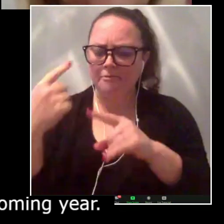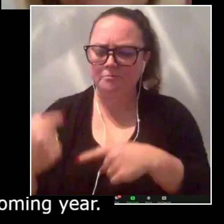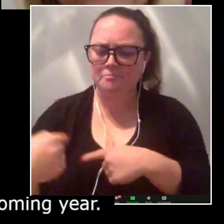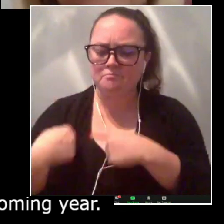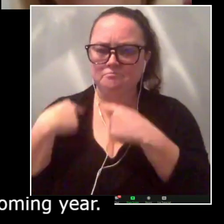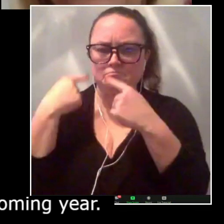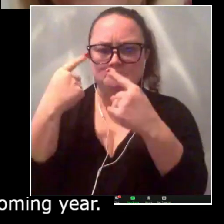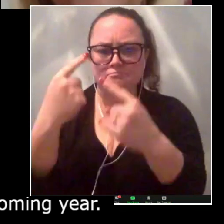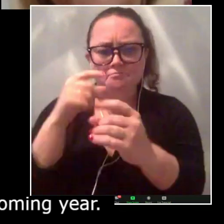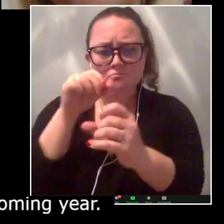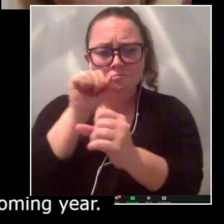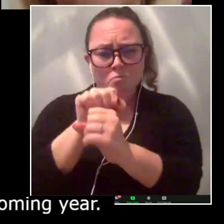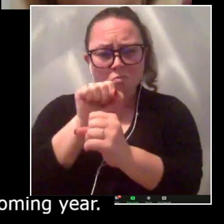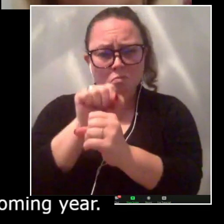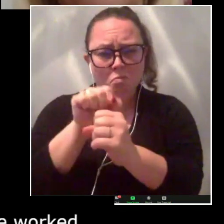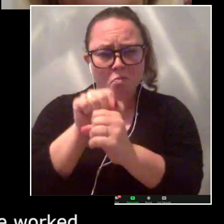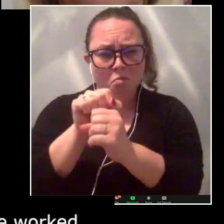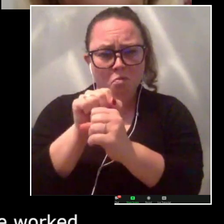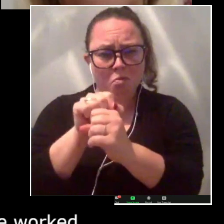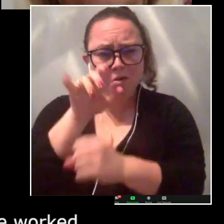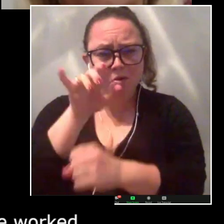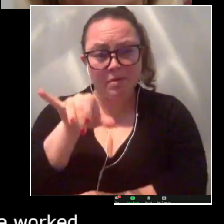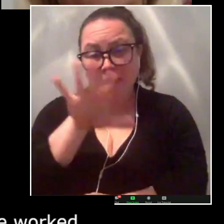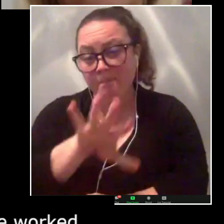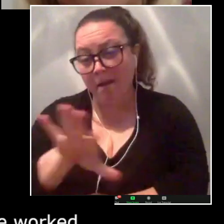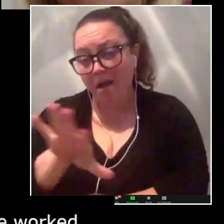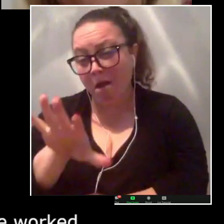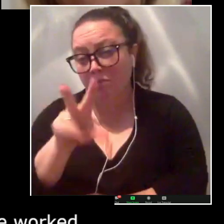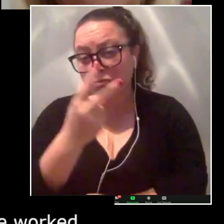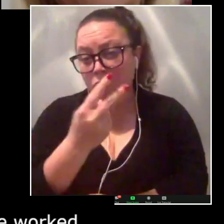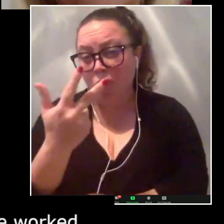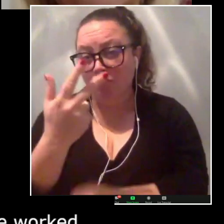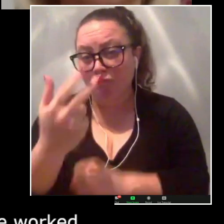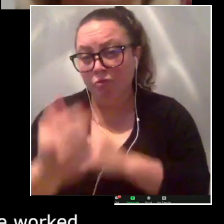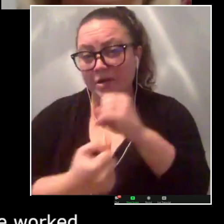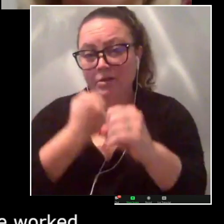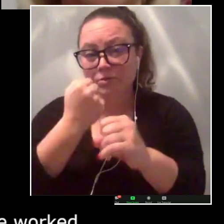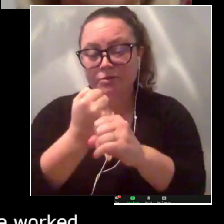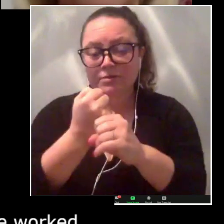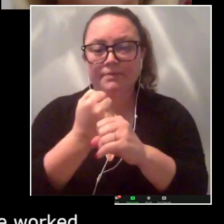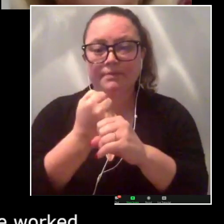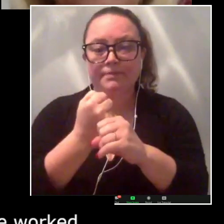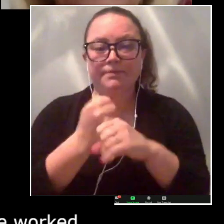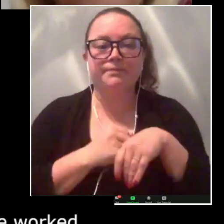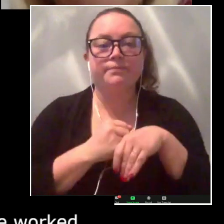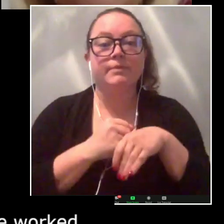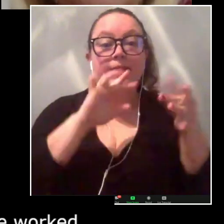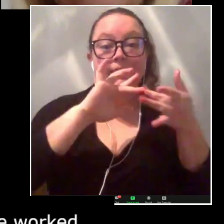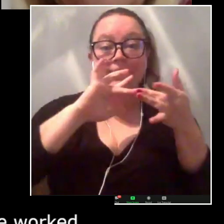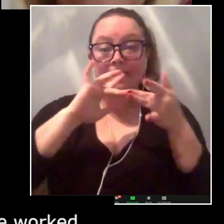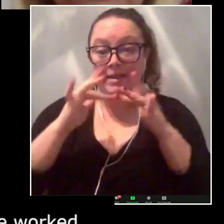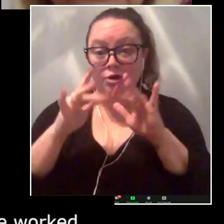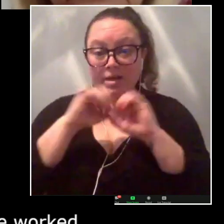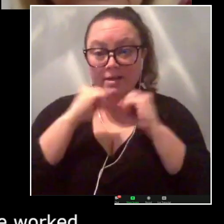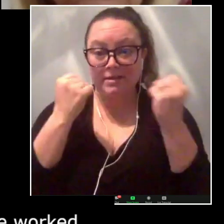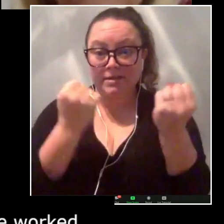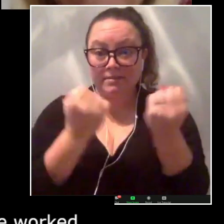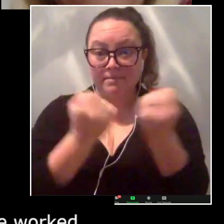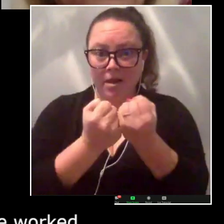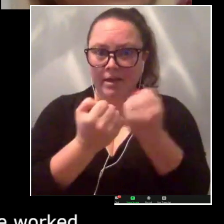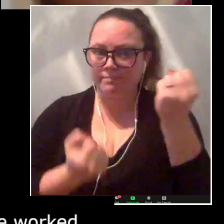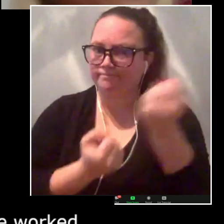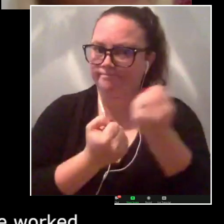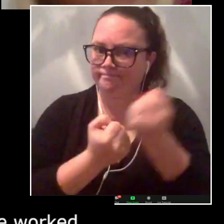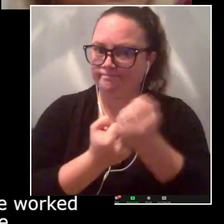nearly 3 years, and through the support of the Internet Society. And this is an opportunity